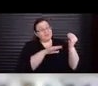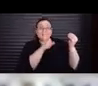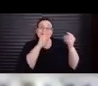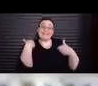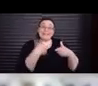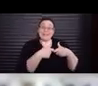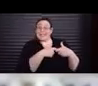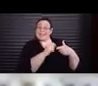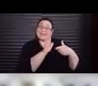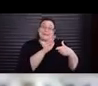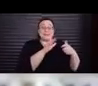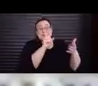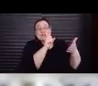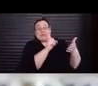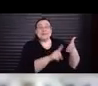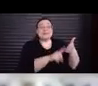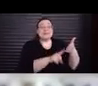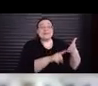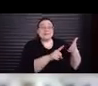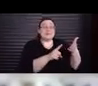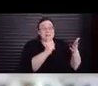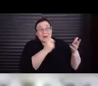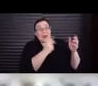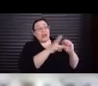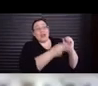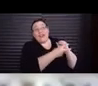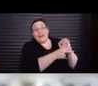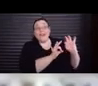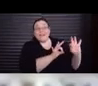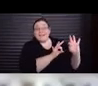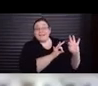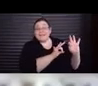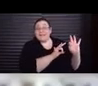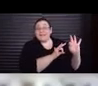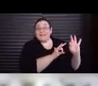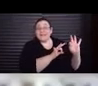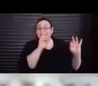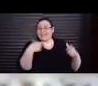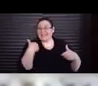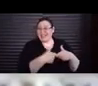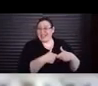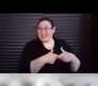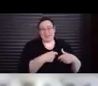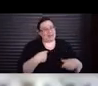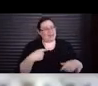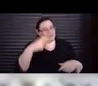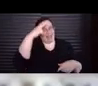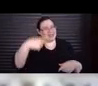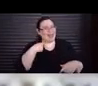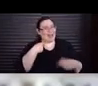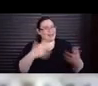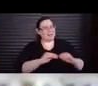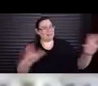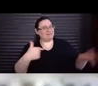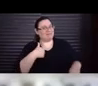patrimonio. Yo necesito entrar acceso a estos archivos. You know, you can't deny a Mexican access, right? This is part of